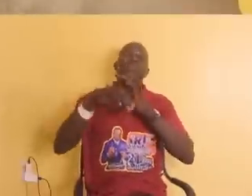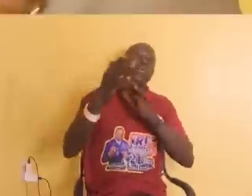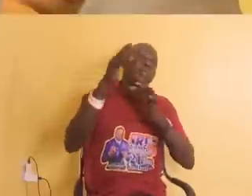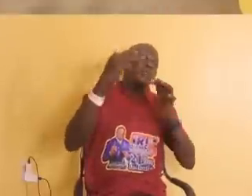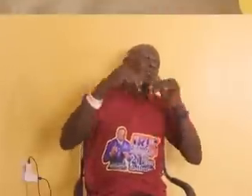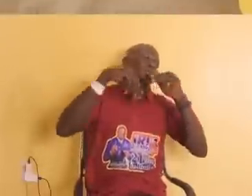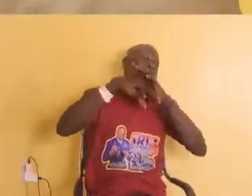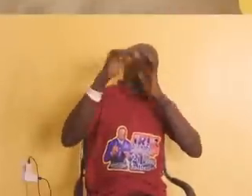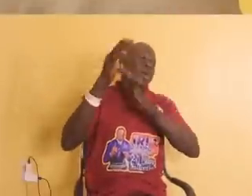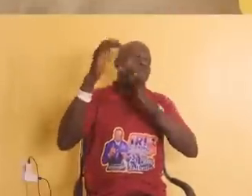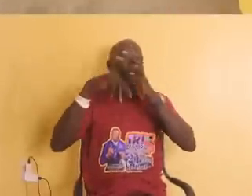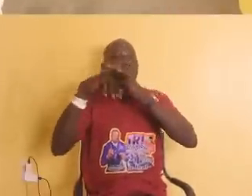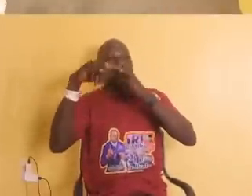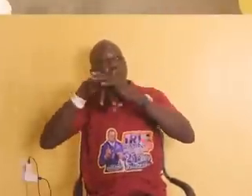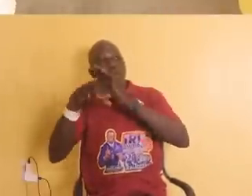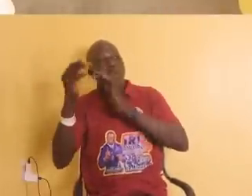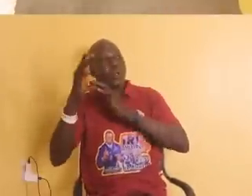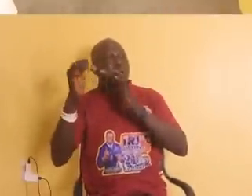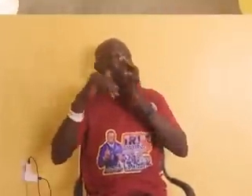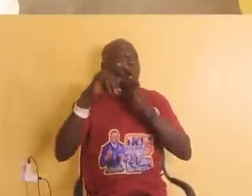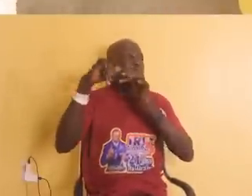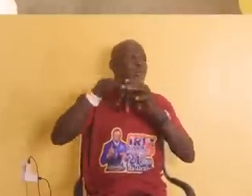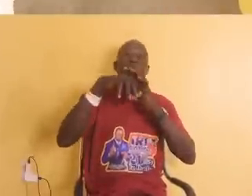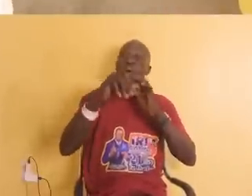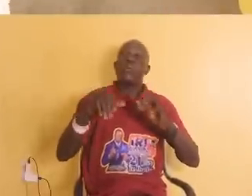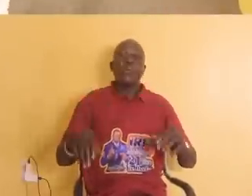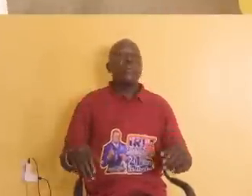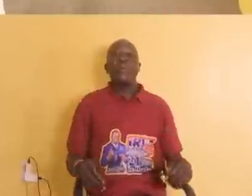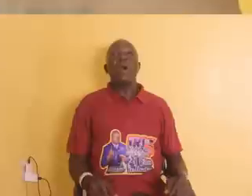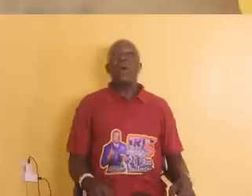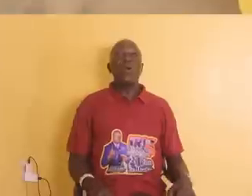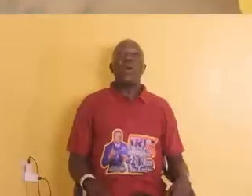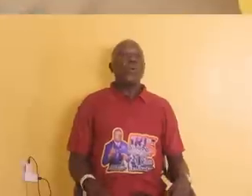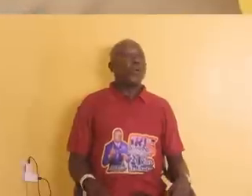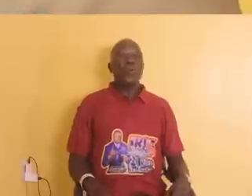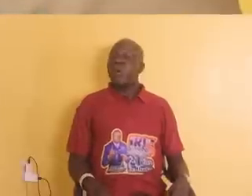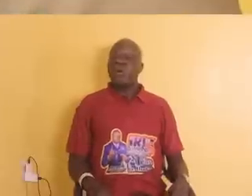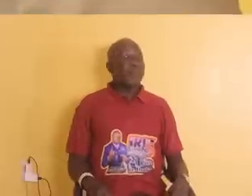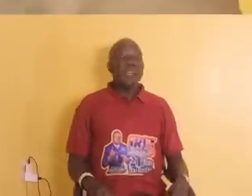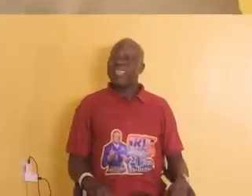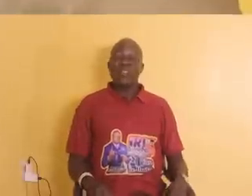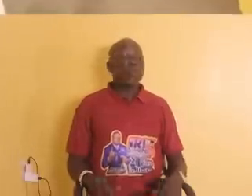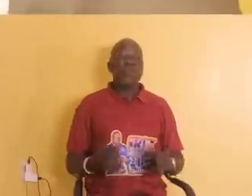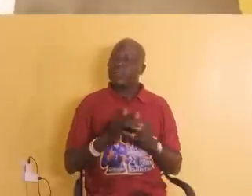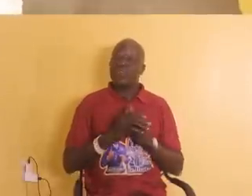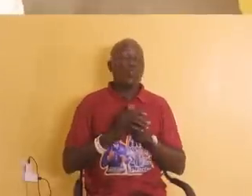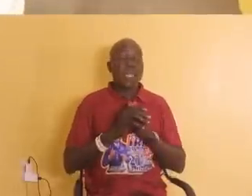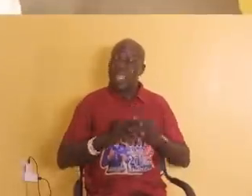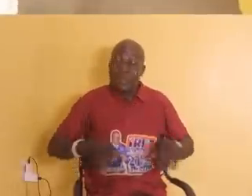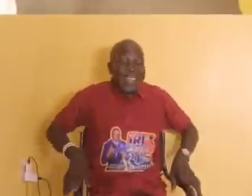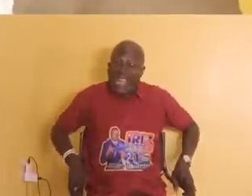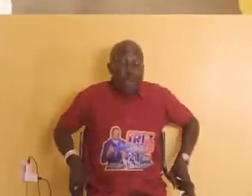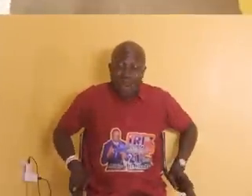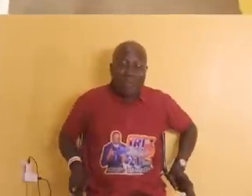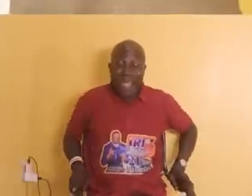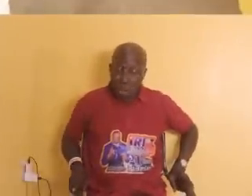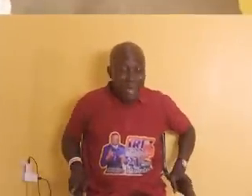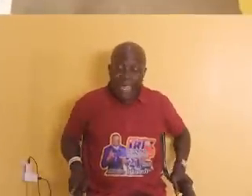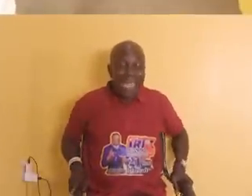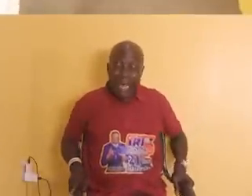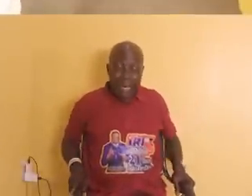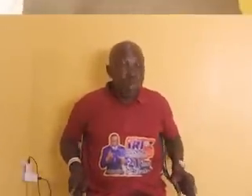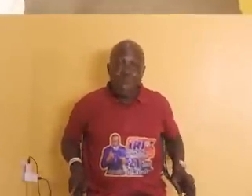ko Jesus. O ko Jesus. O ko Jesus. E mi mi ma. O ko Jesus. O